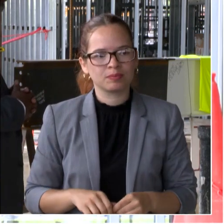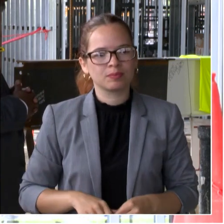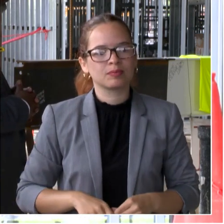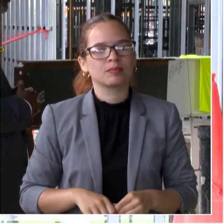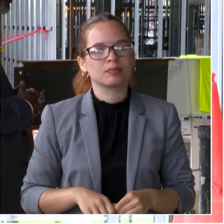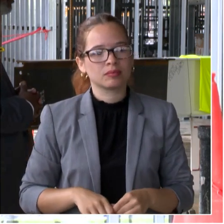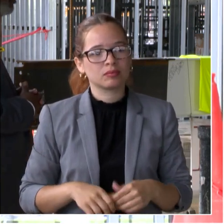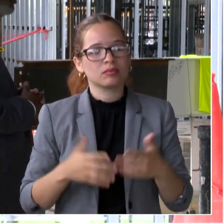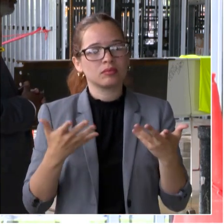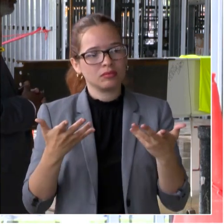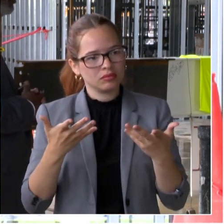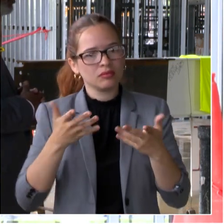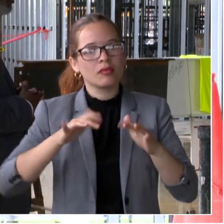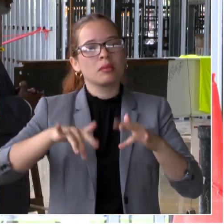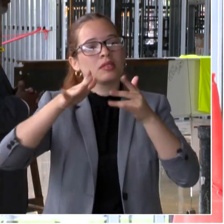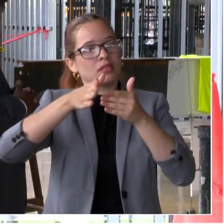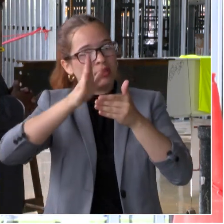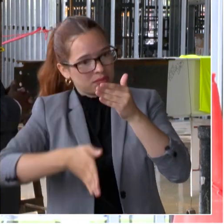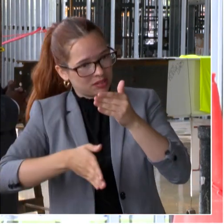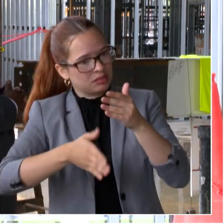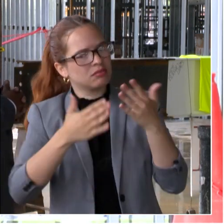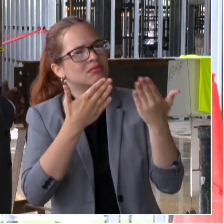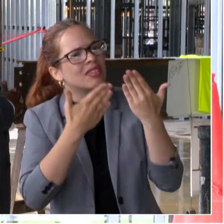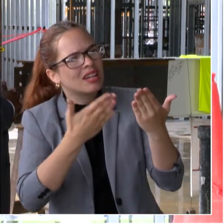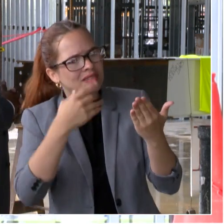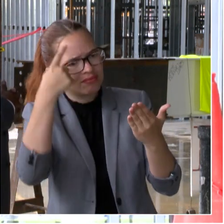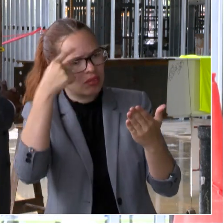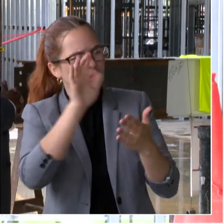in the great Ward 8.